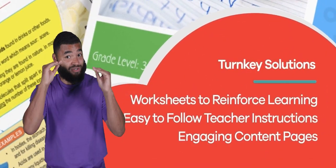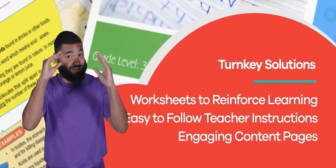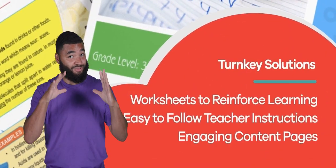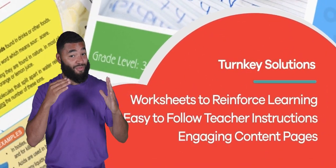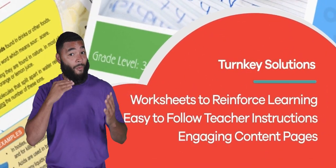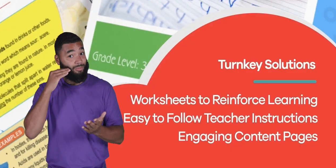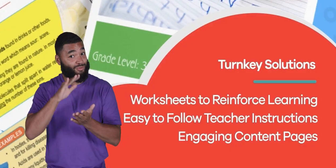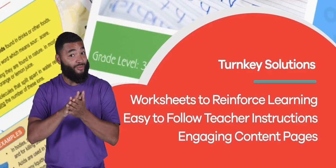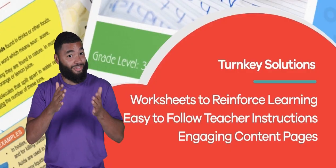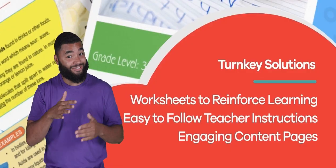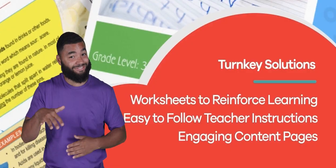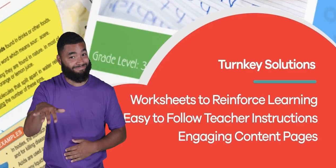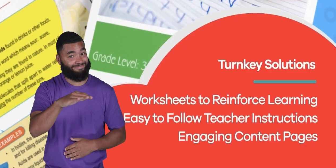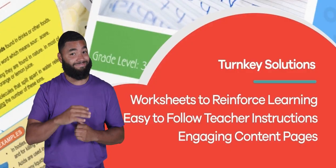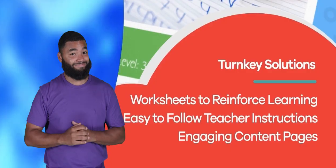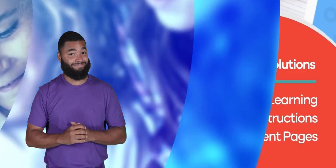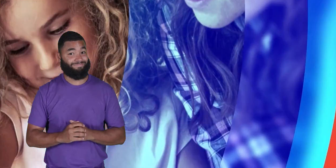and homeschoolers!